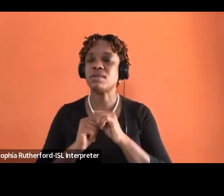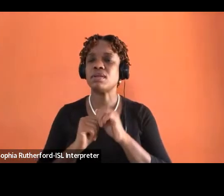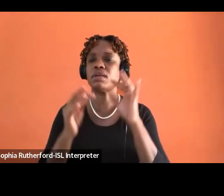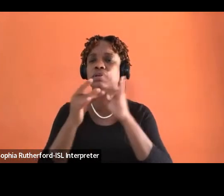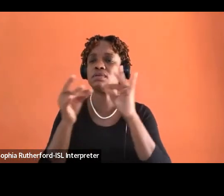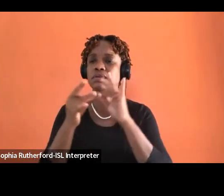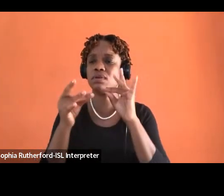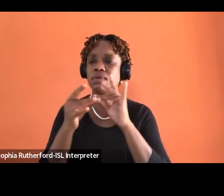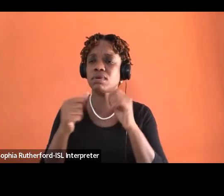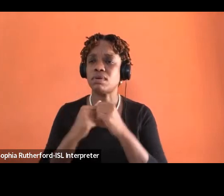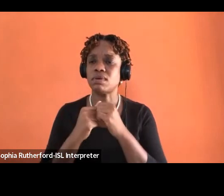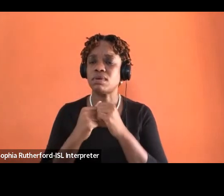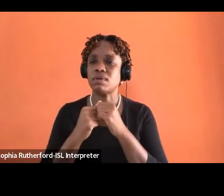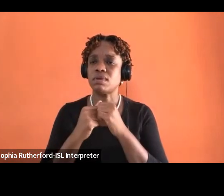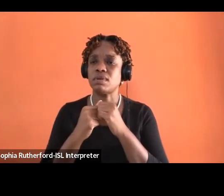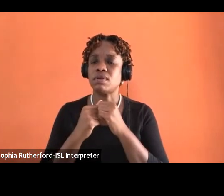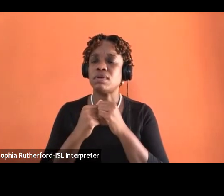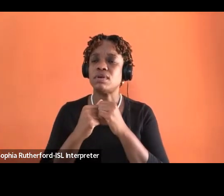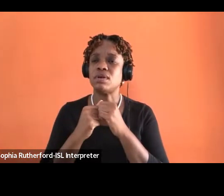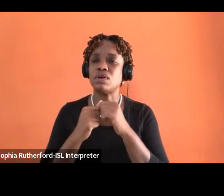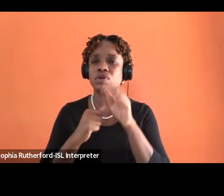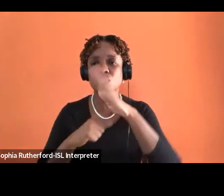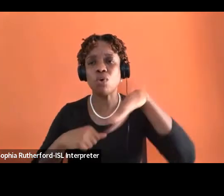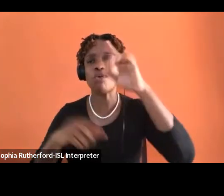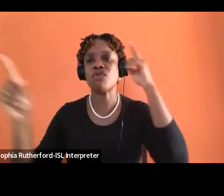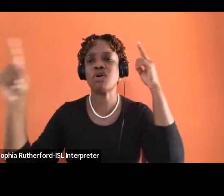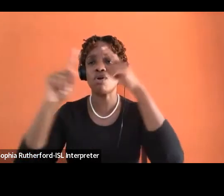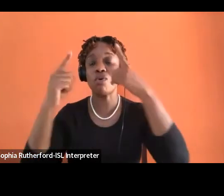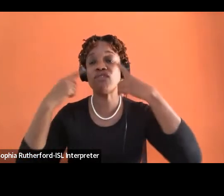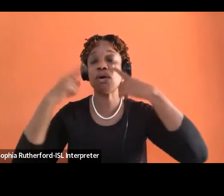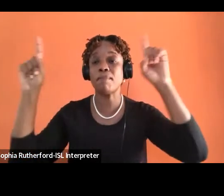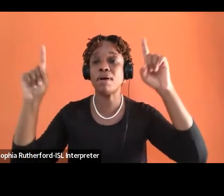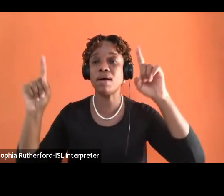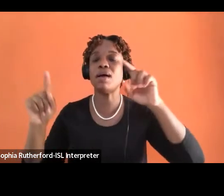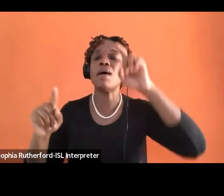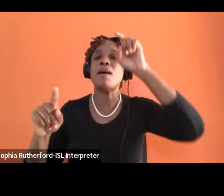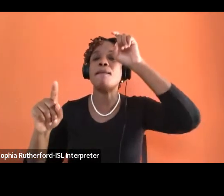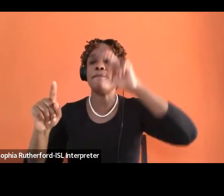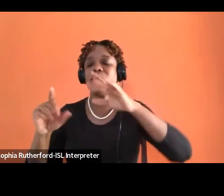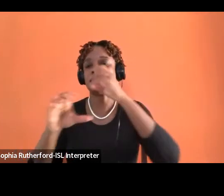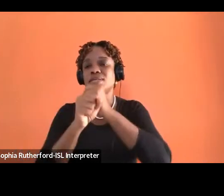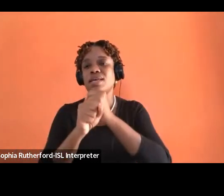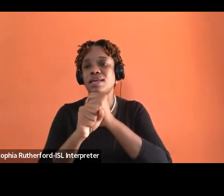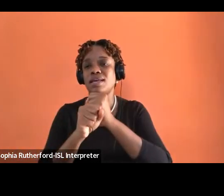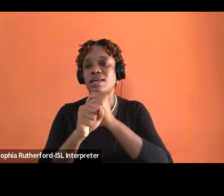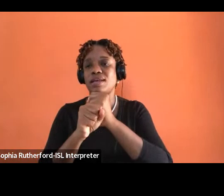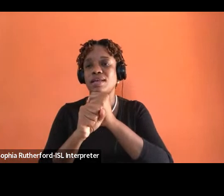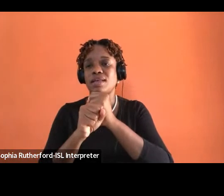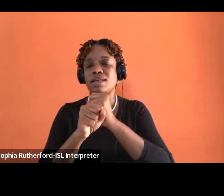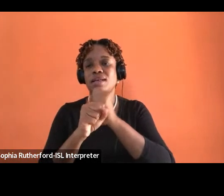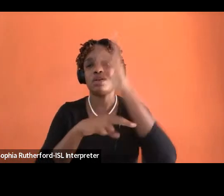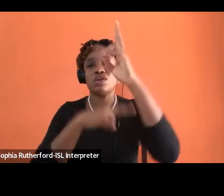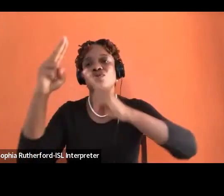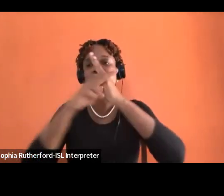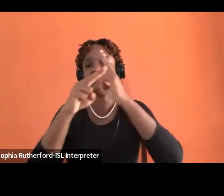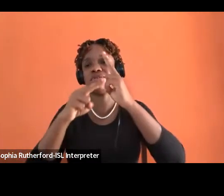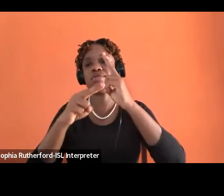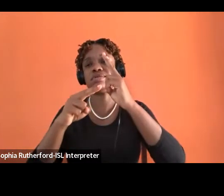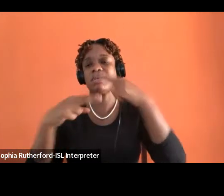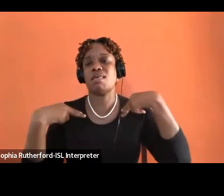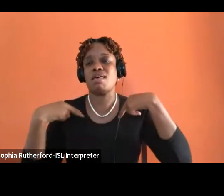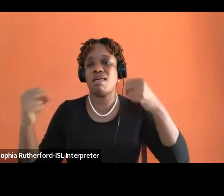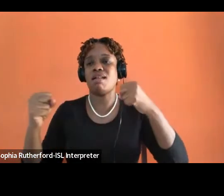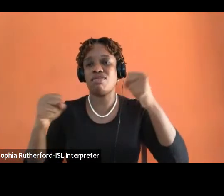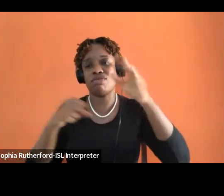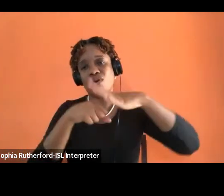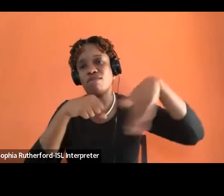goal, St. Lucia needs to achieve universal health coverage, provide access to quality health care,